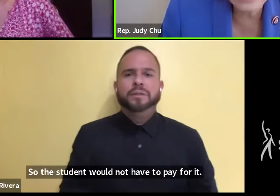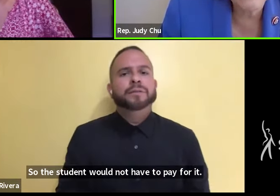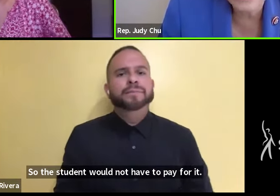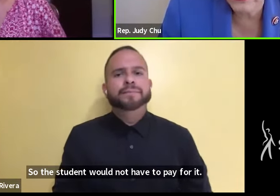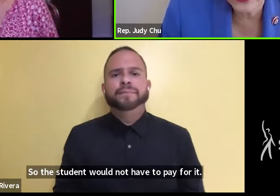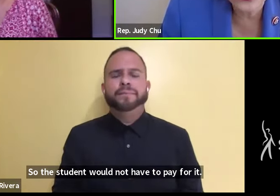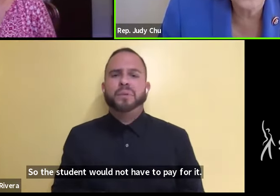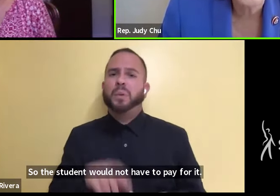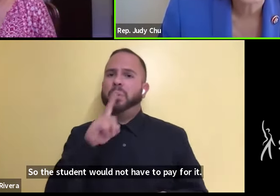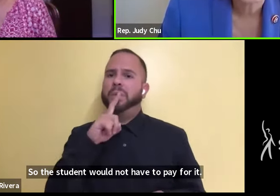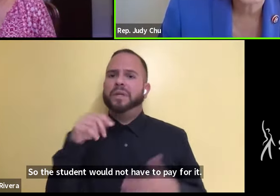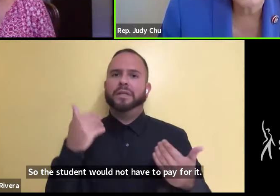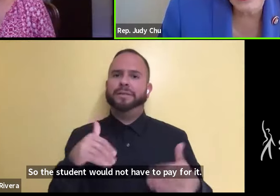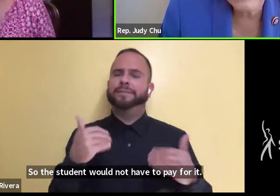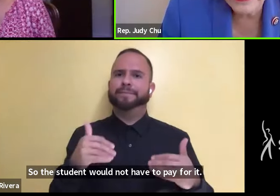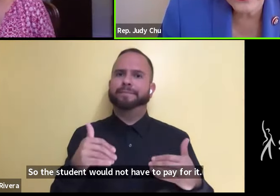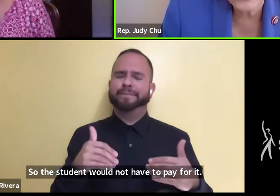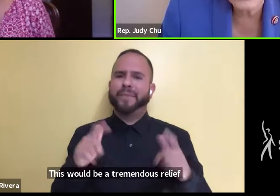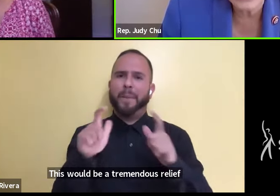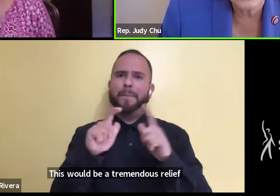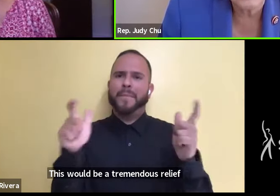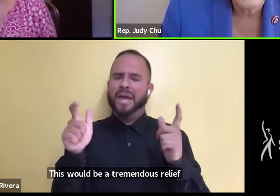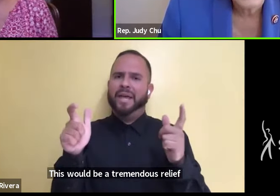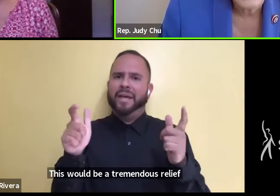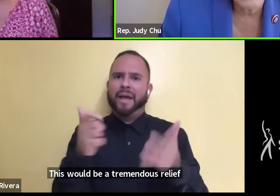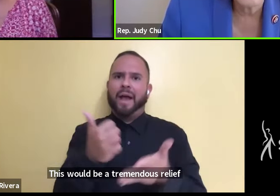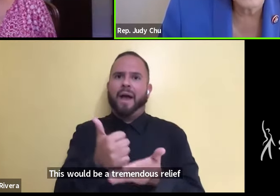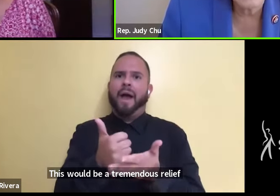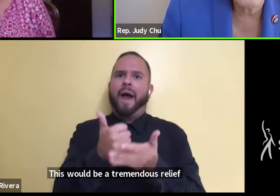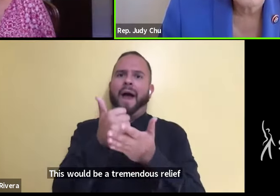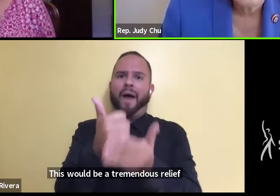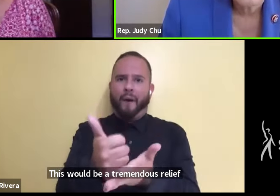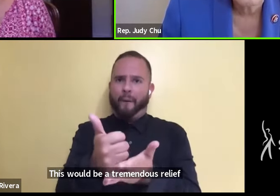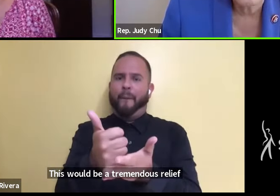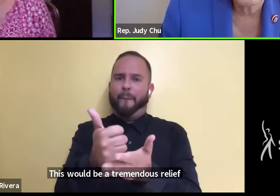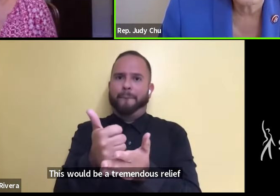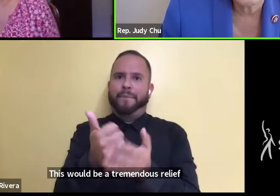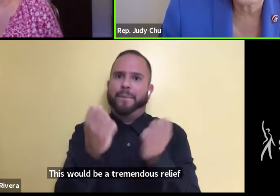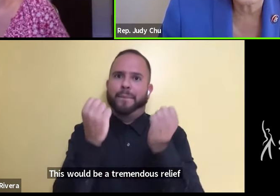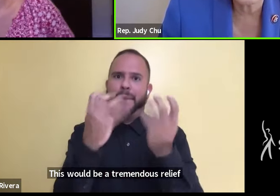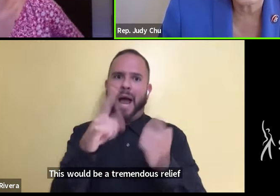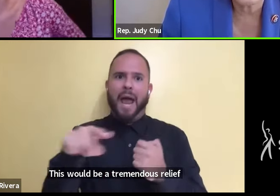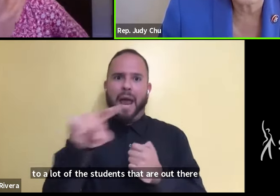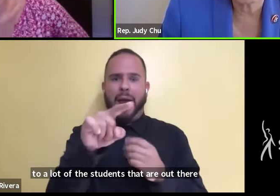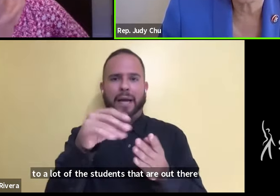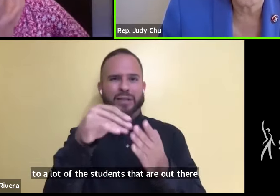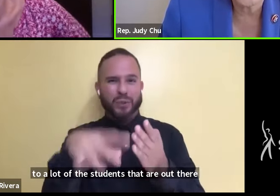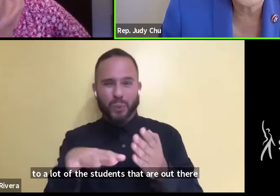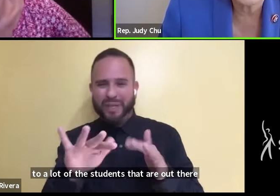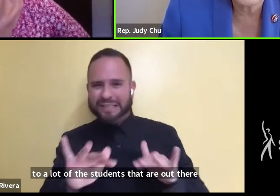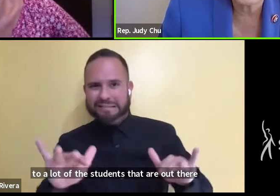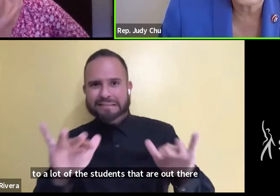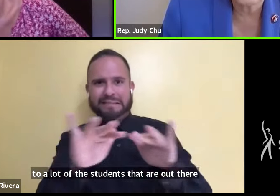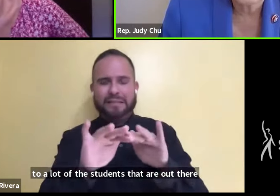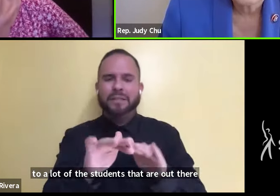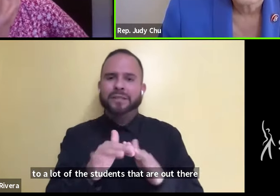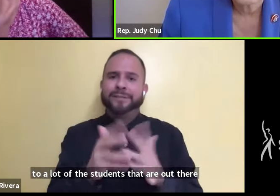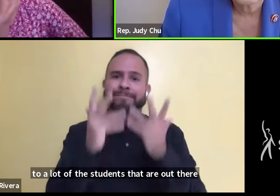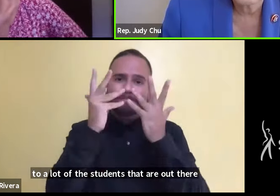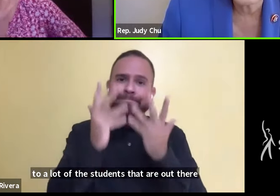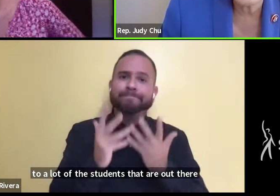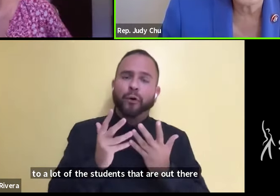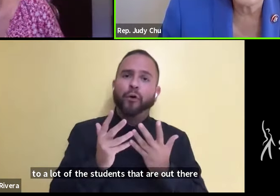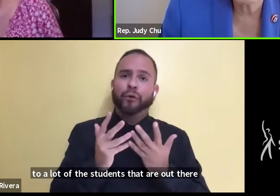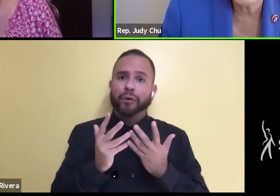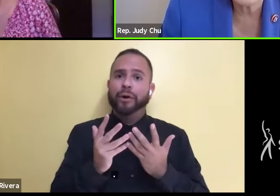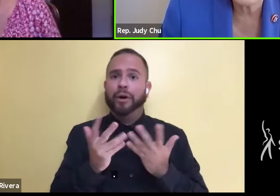tremendous relief, I know, to a lot of the students that are out there. It's unfortunate that